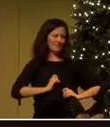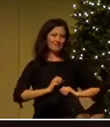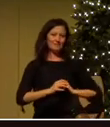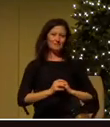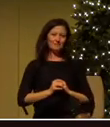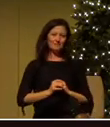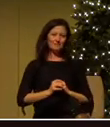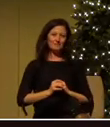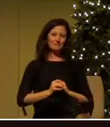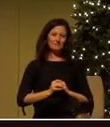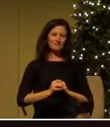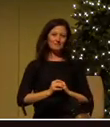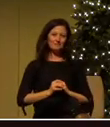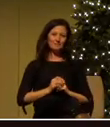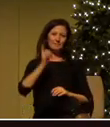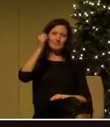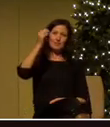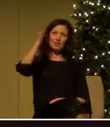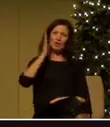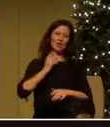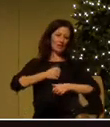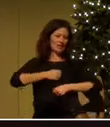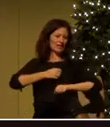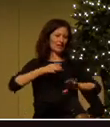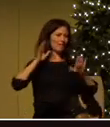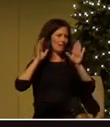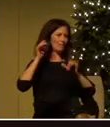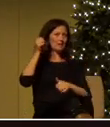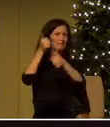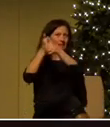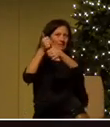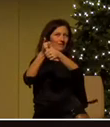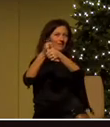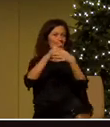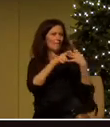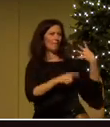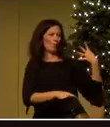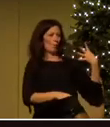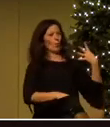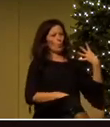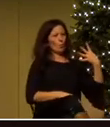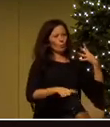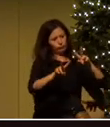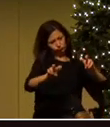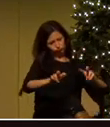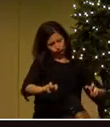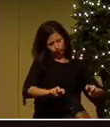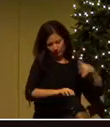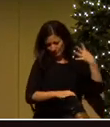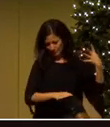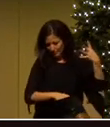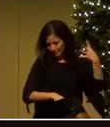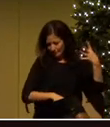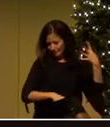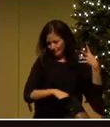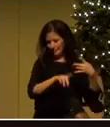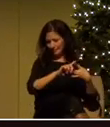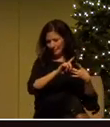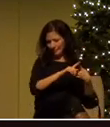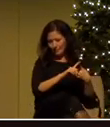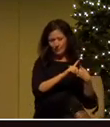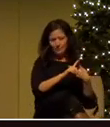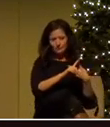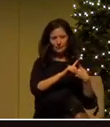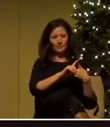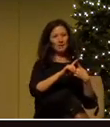of God giving Himself. Four things that I want to touch on. The first is the gift of the